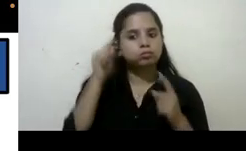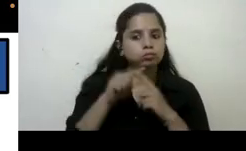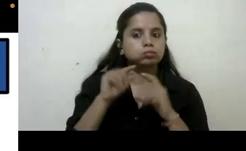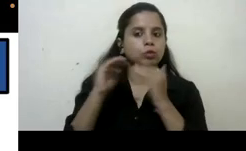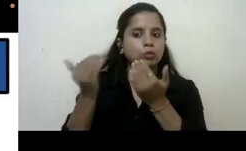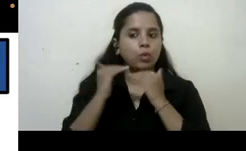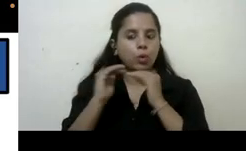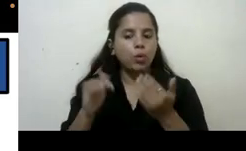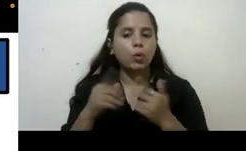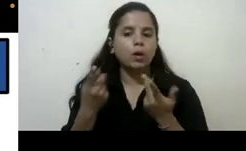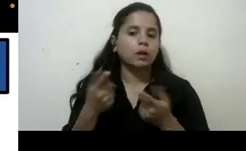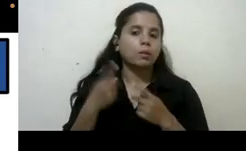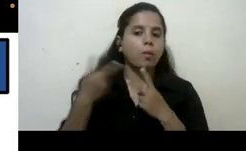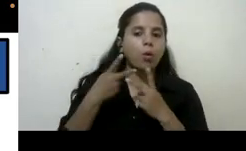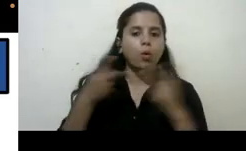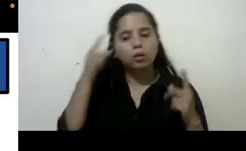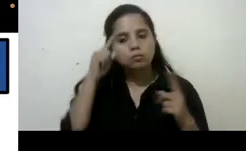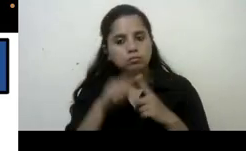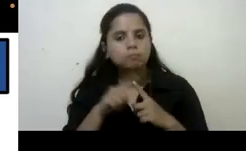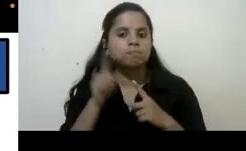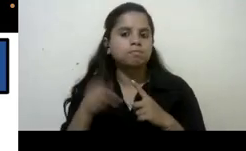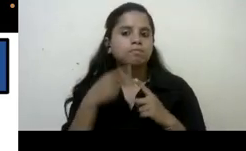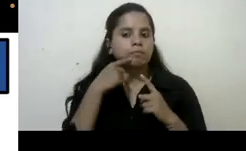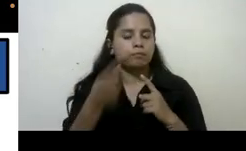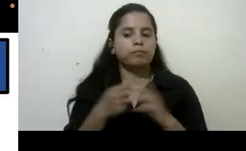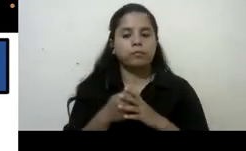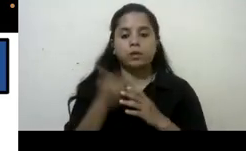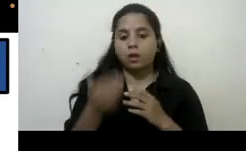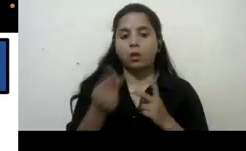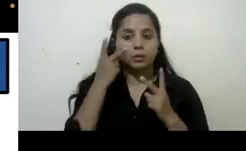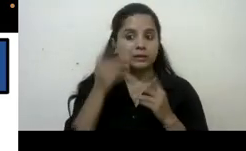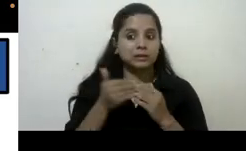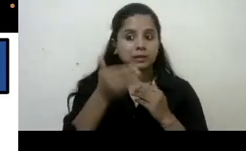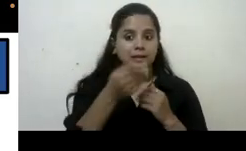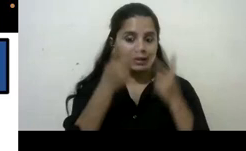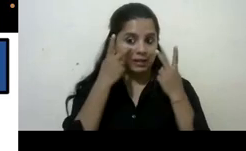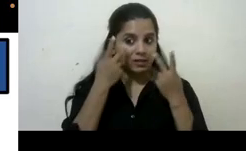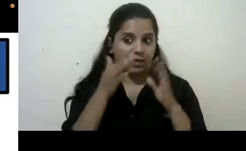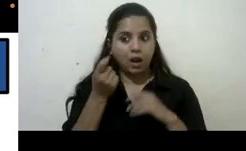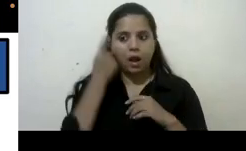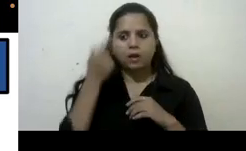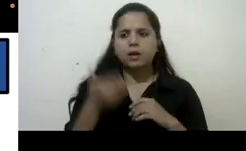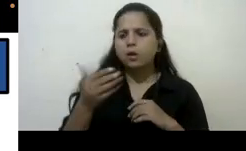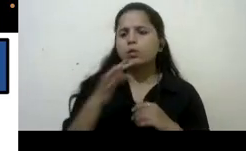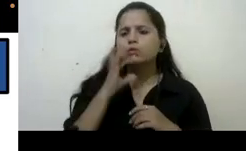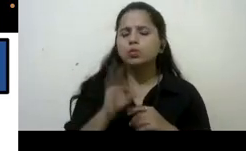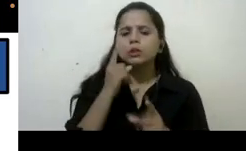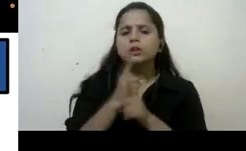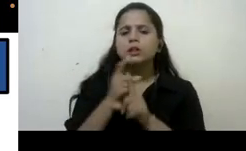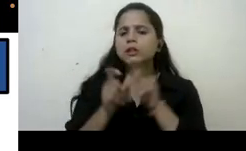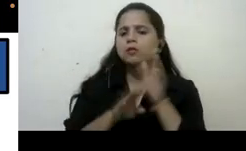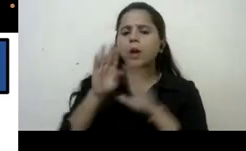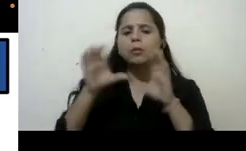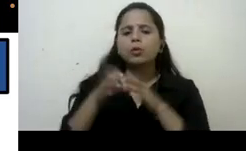other. After understanding this, let's try to understand what actually a teacher development group